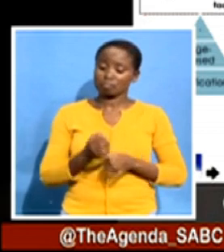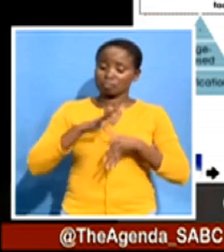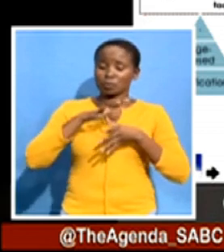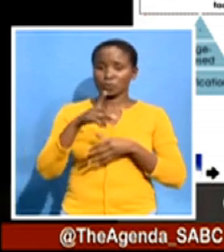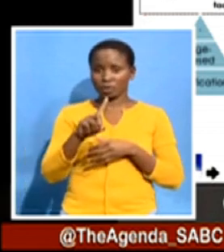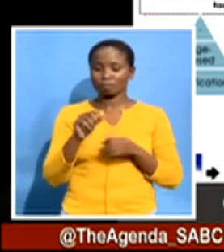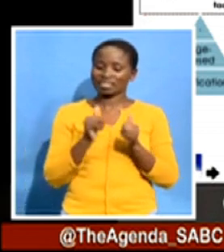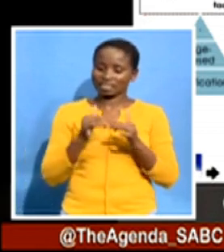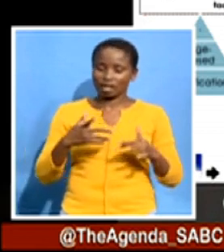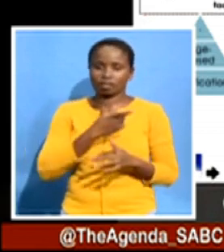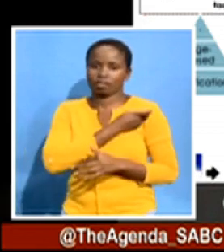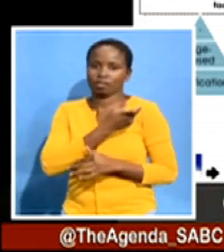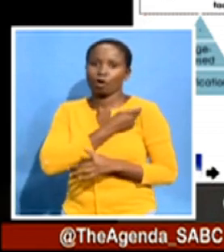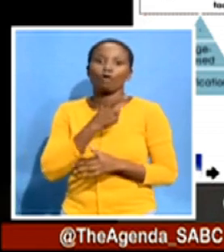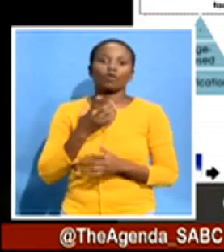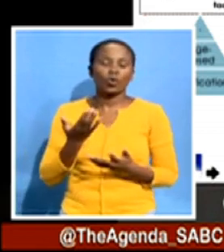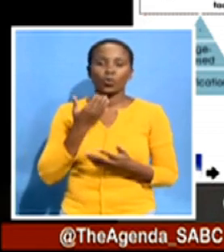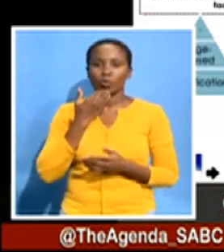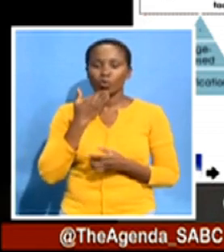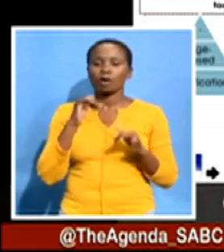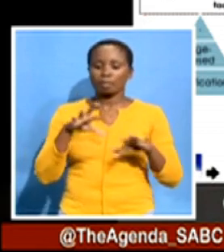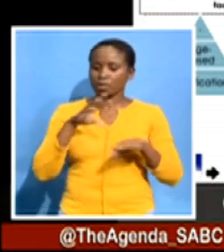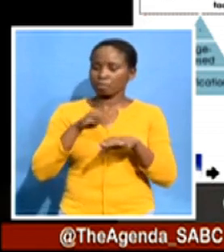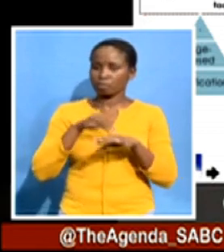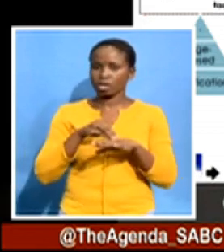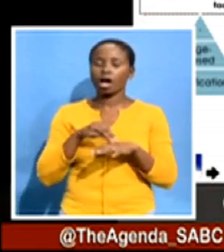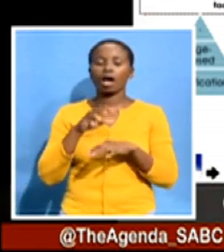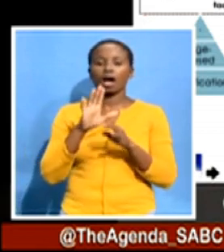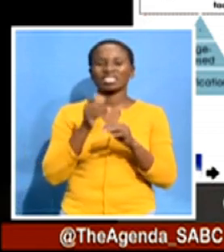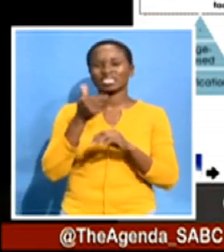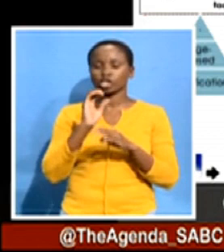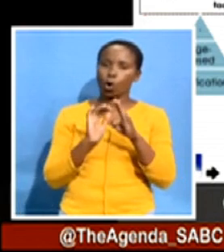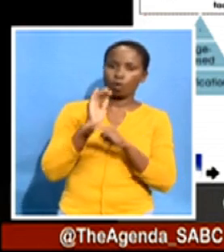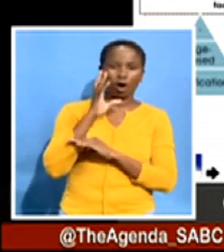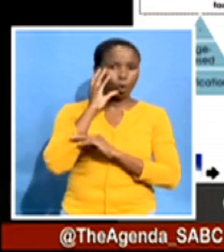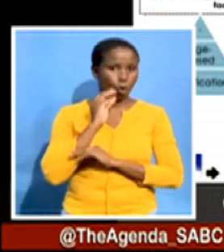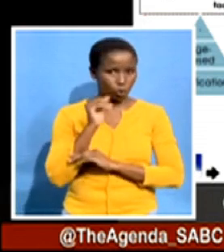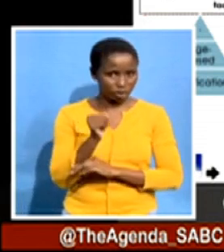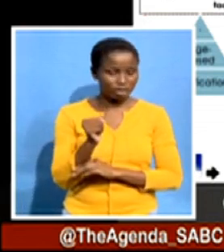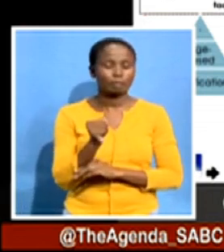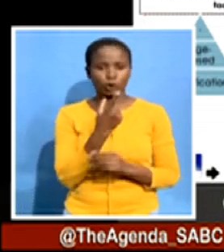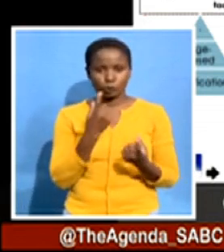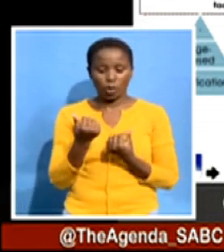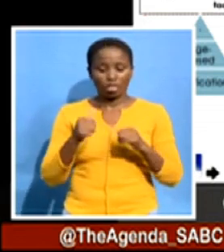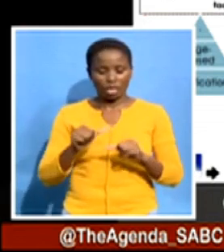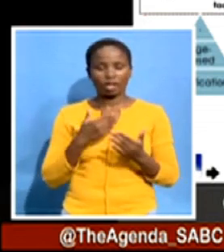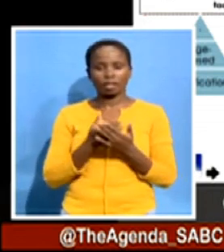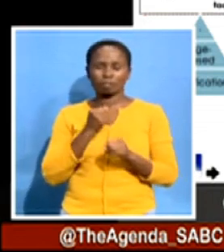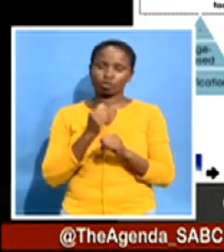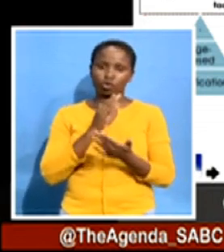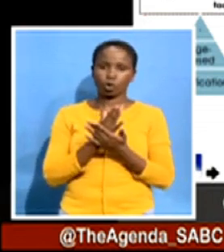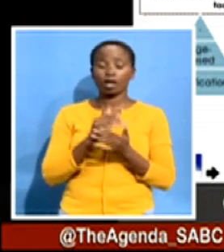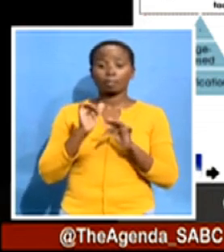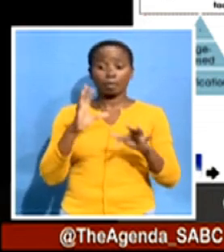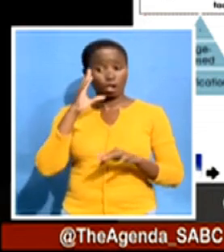of 60. And we are putting systems in place to make sure that we can reach all the 60-year-olds and get off and make sure that we